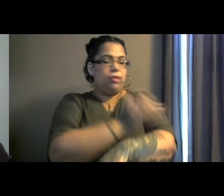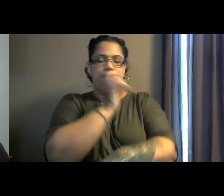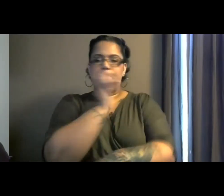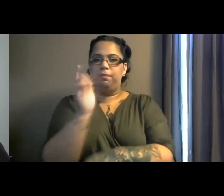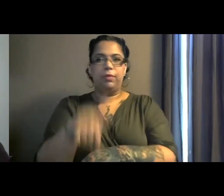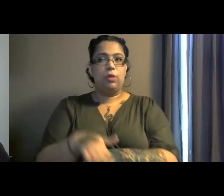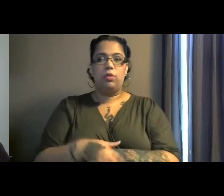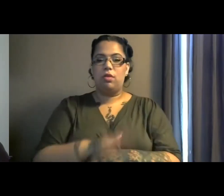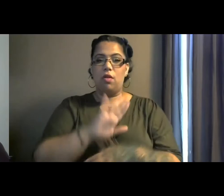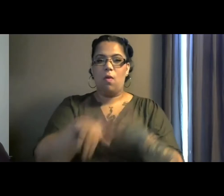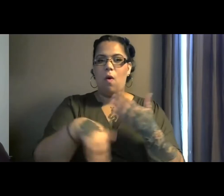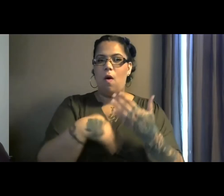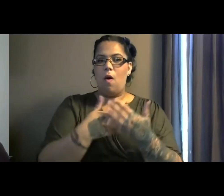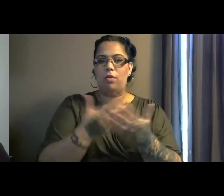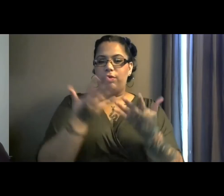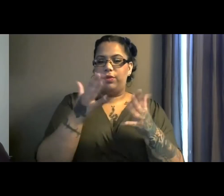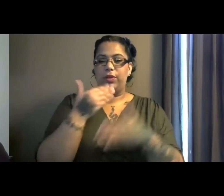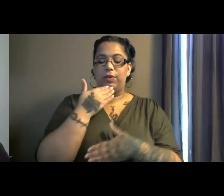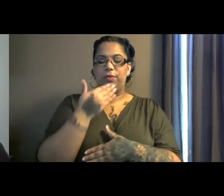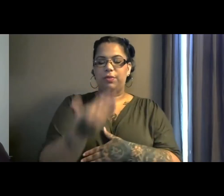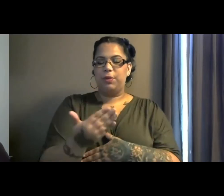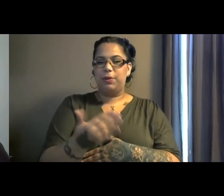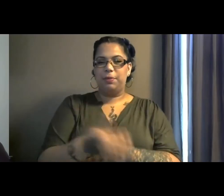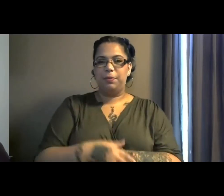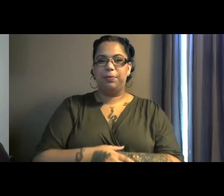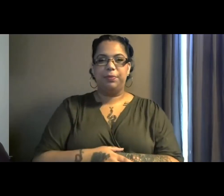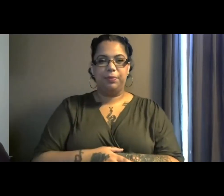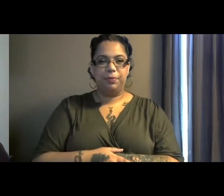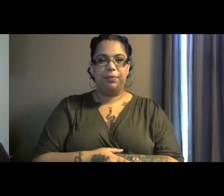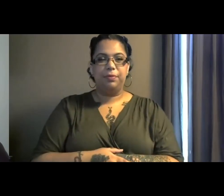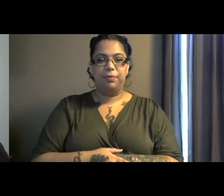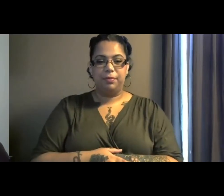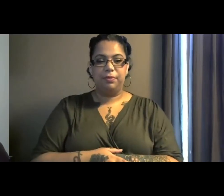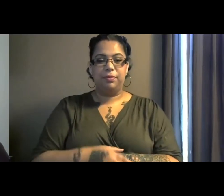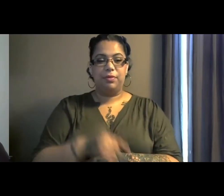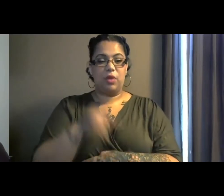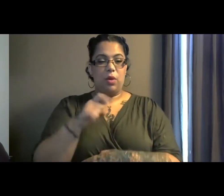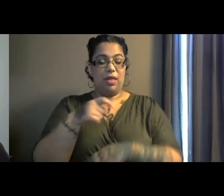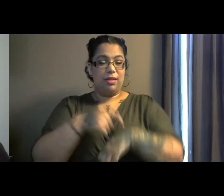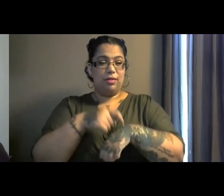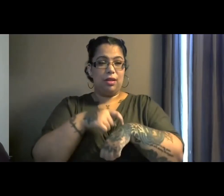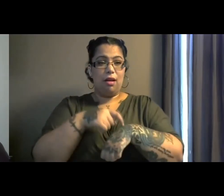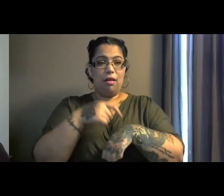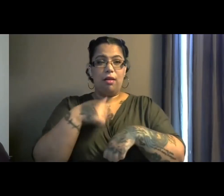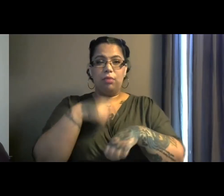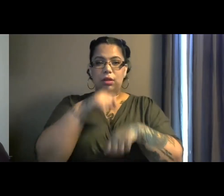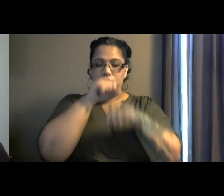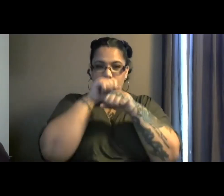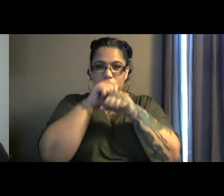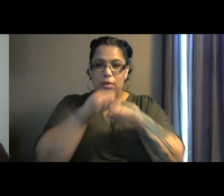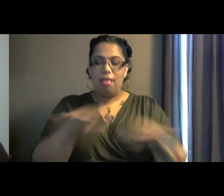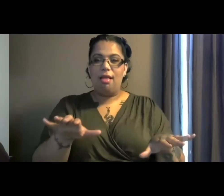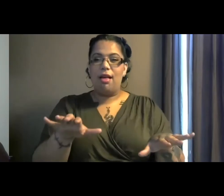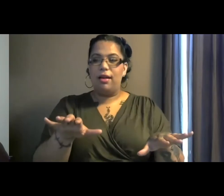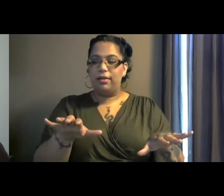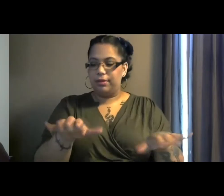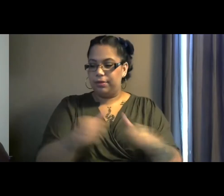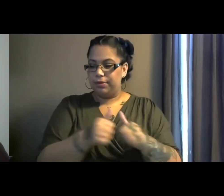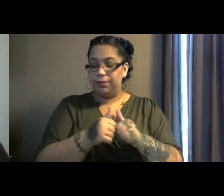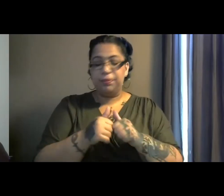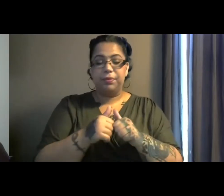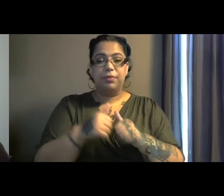well and good. So I bless this time together. I bless the